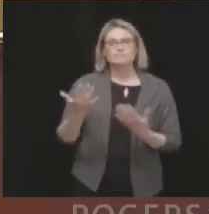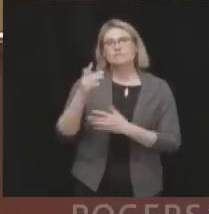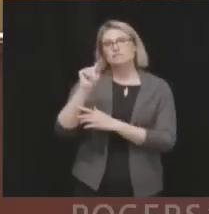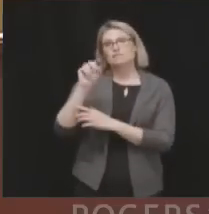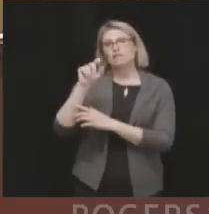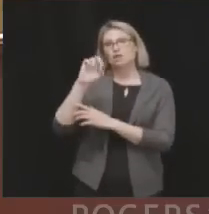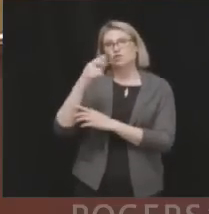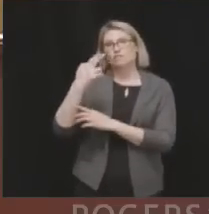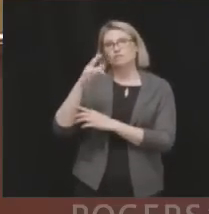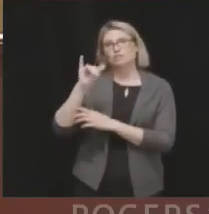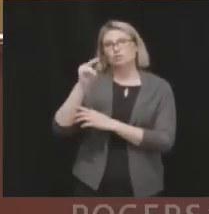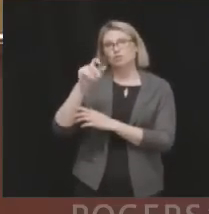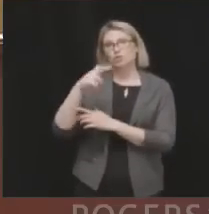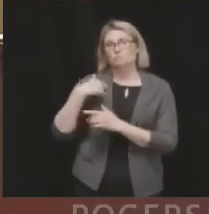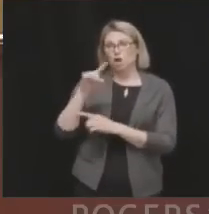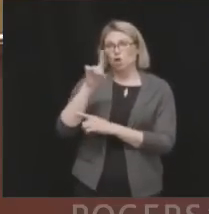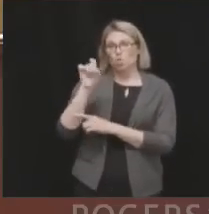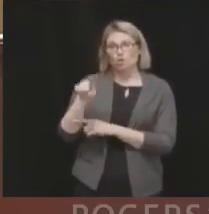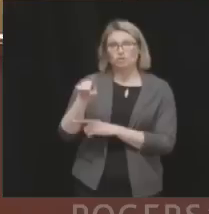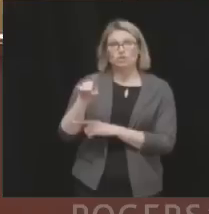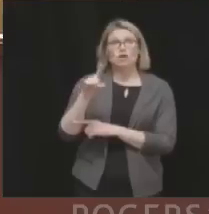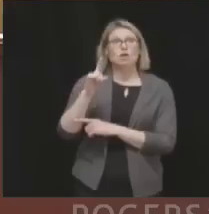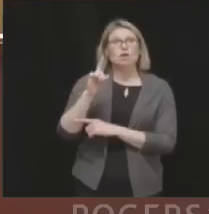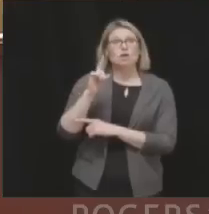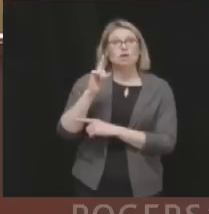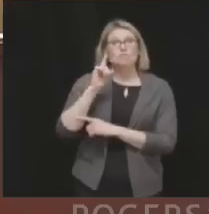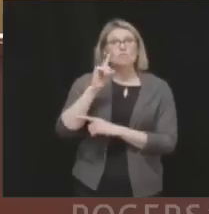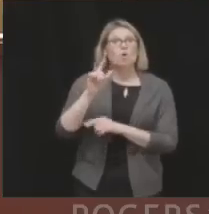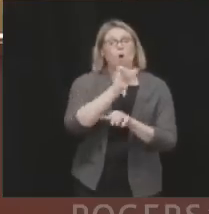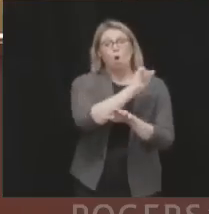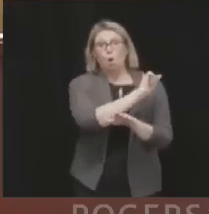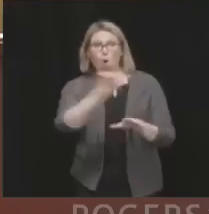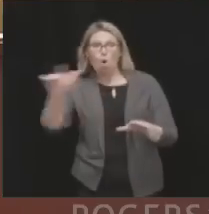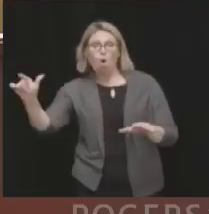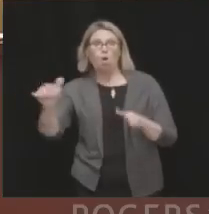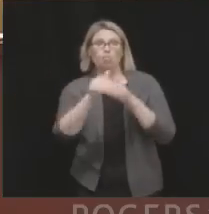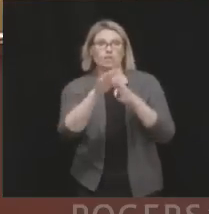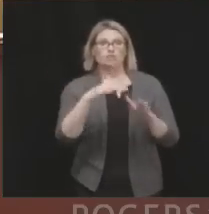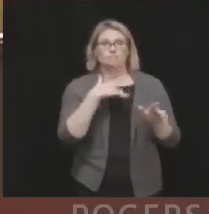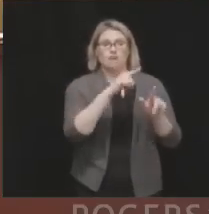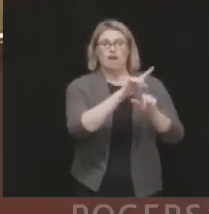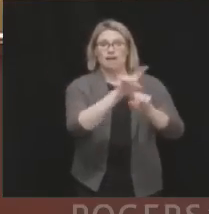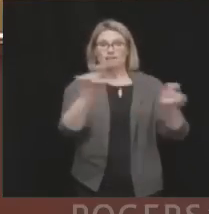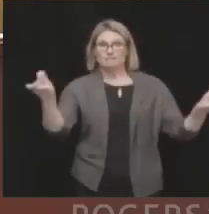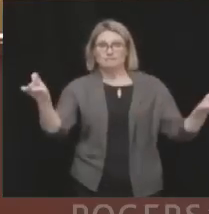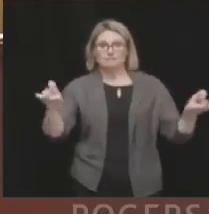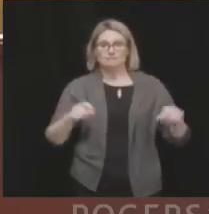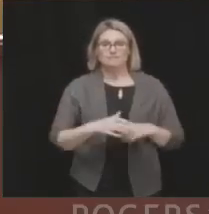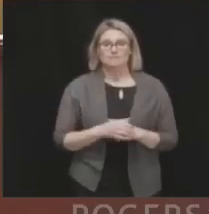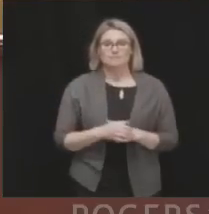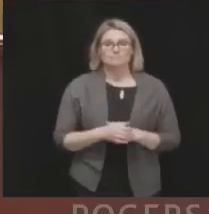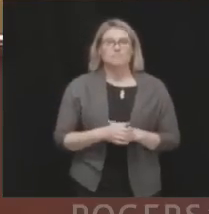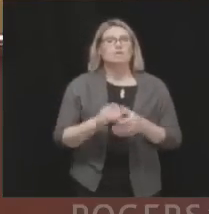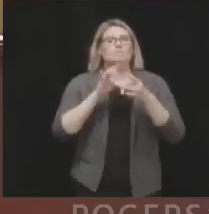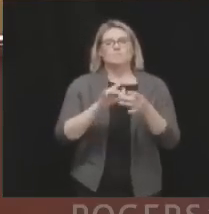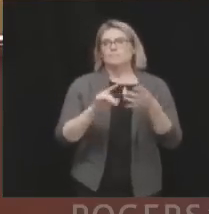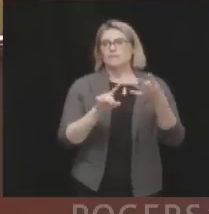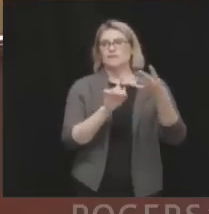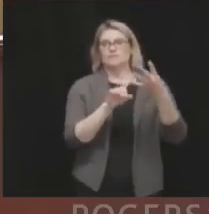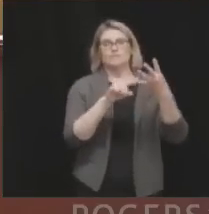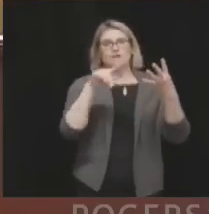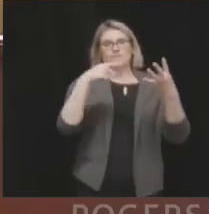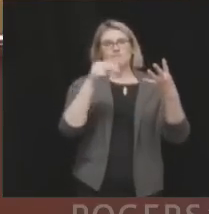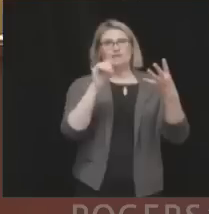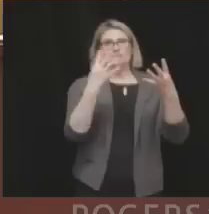resume until there was a vaccine, which is 12 to 18 months away. So we're talking about no organized sports, no